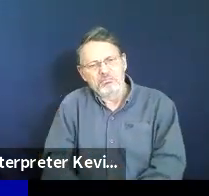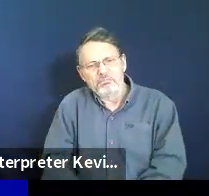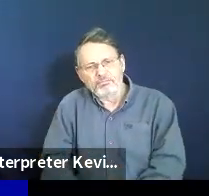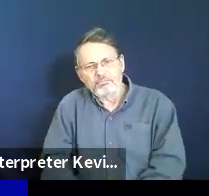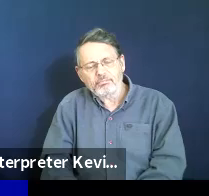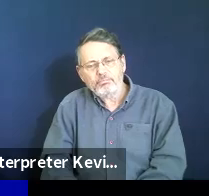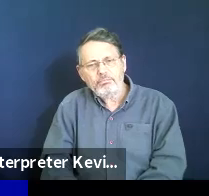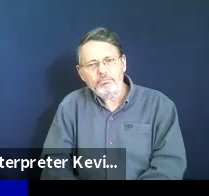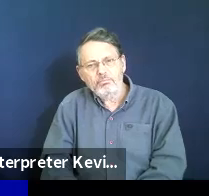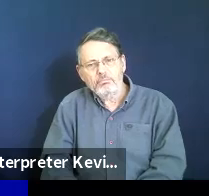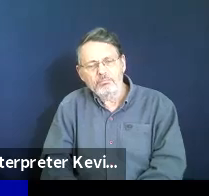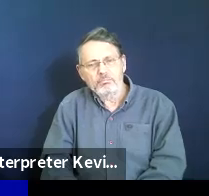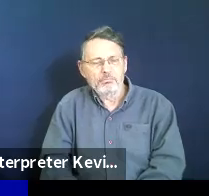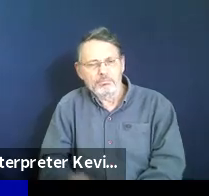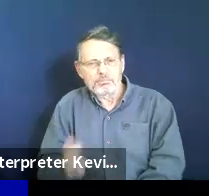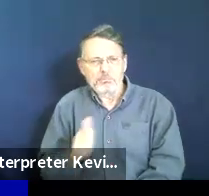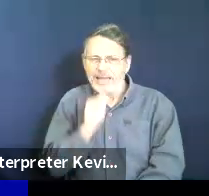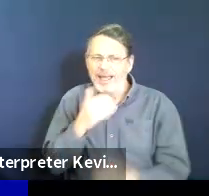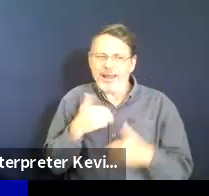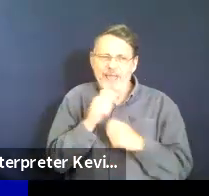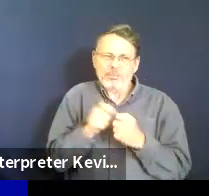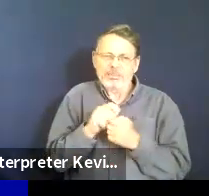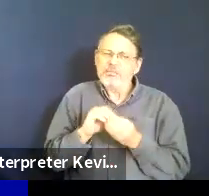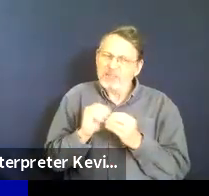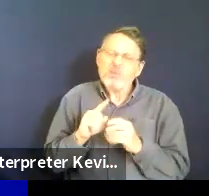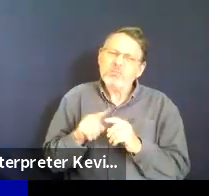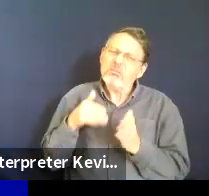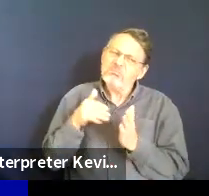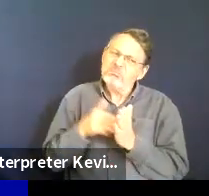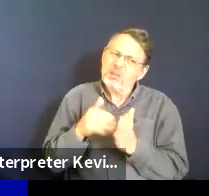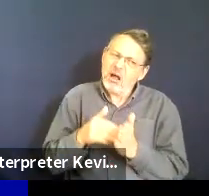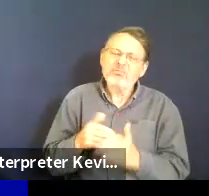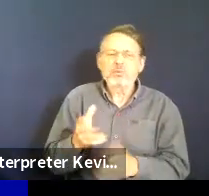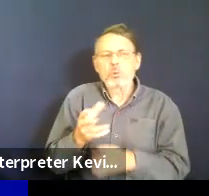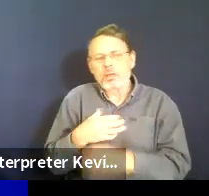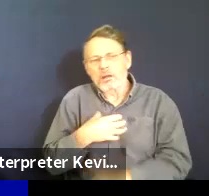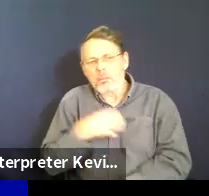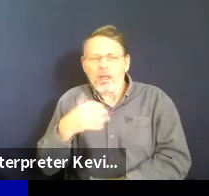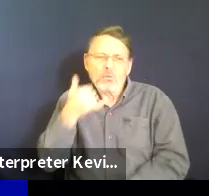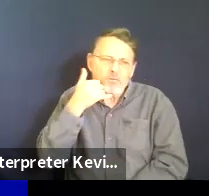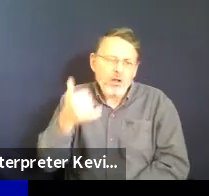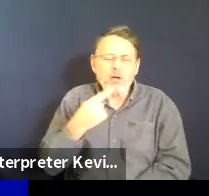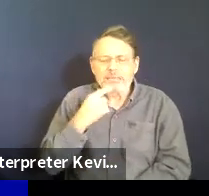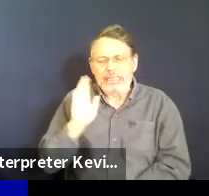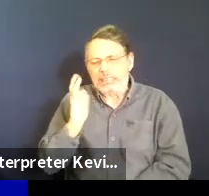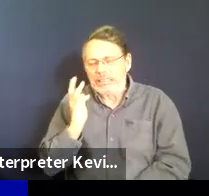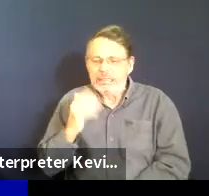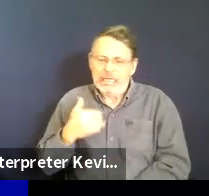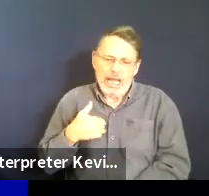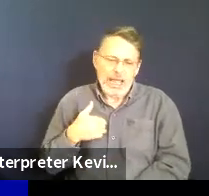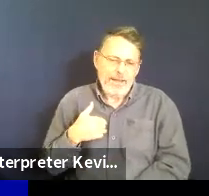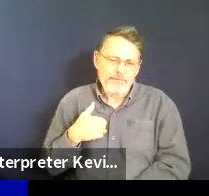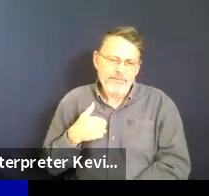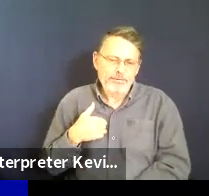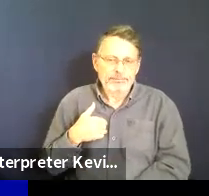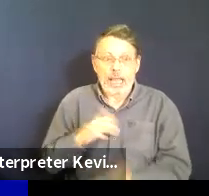So I'm not sure that I have any specific numbers, but it's not unusual for us to get a complaint or even a phone call saying, I have